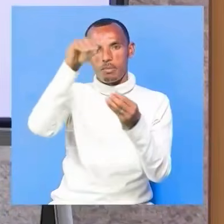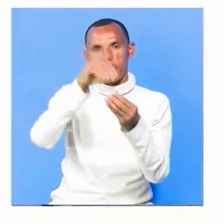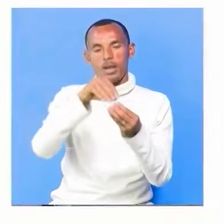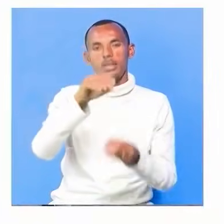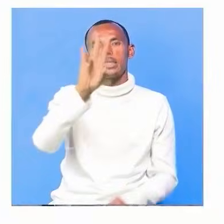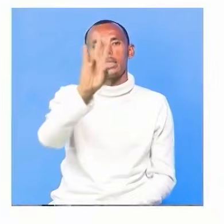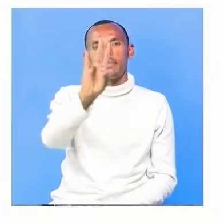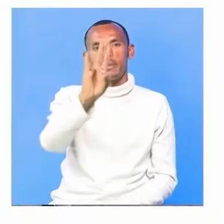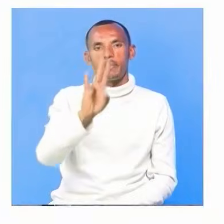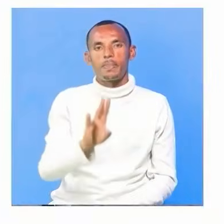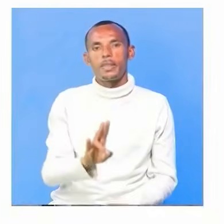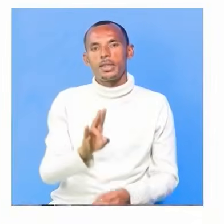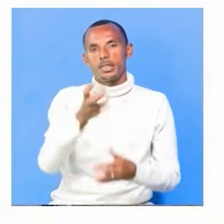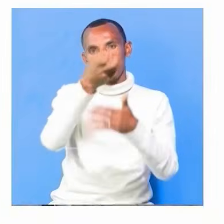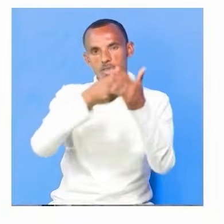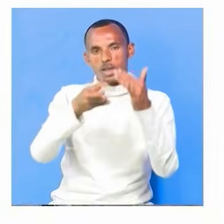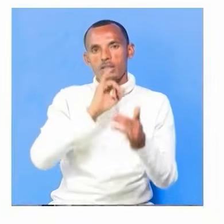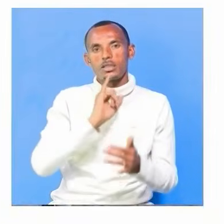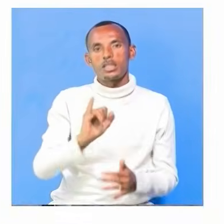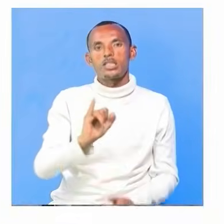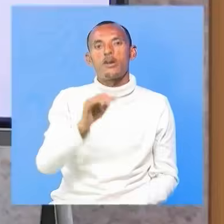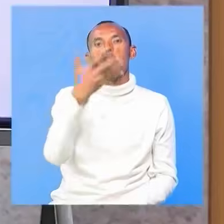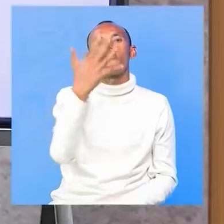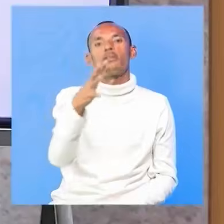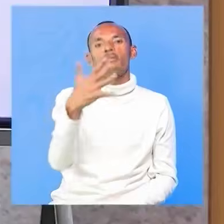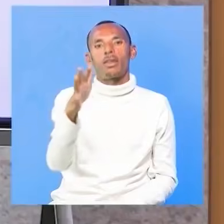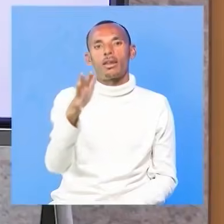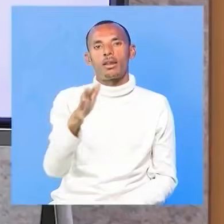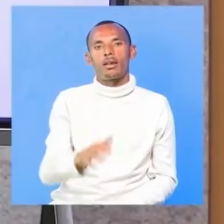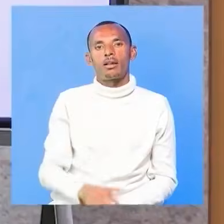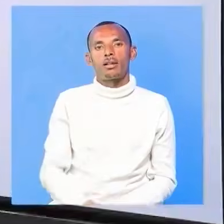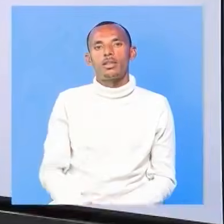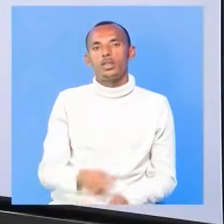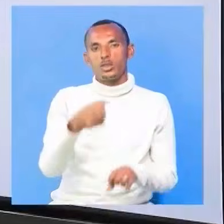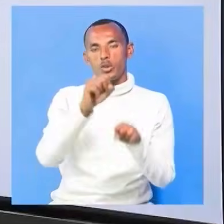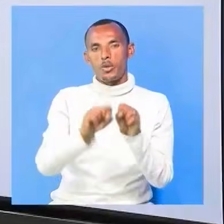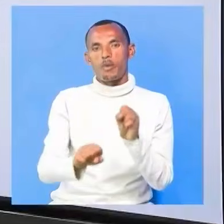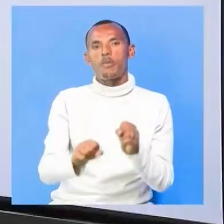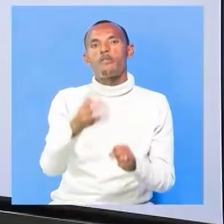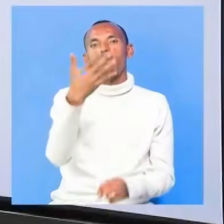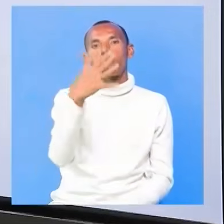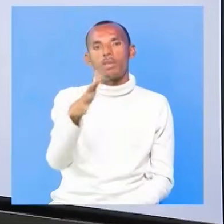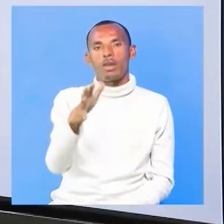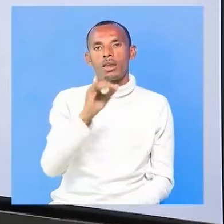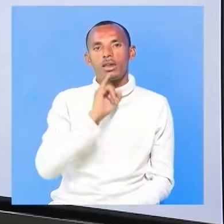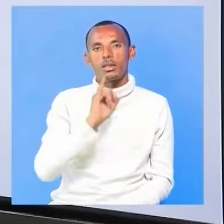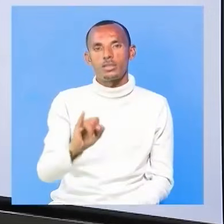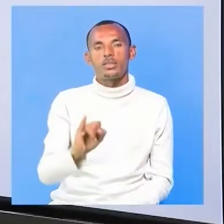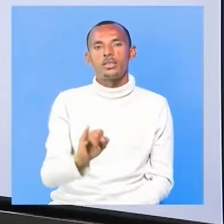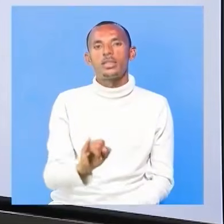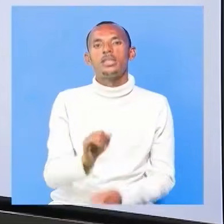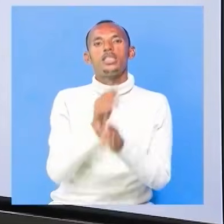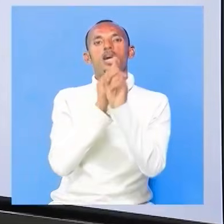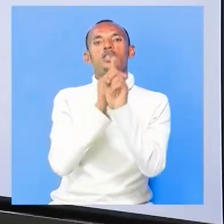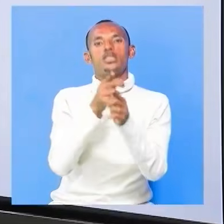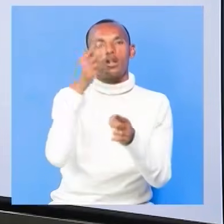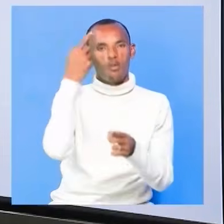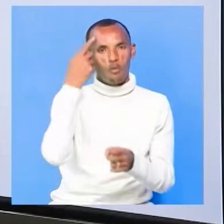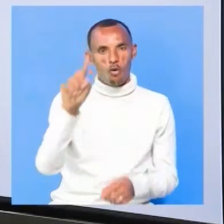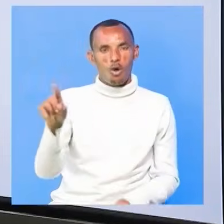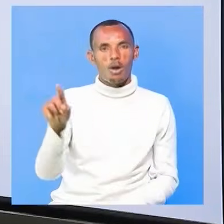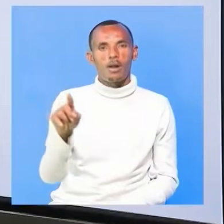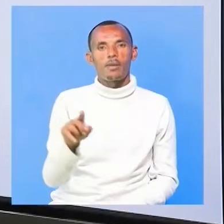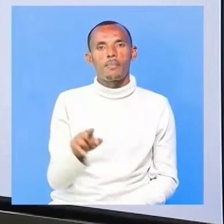8 plus 7. The result becomes 15. So 15 is the